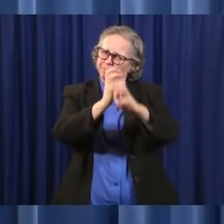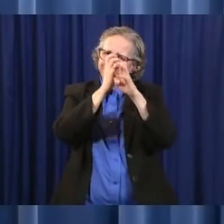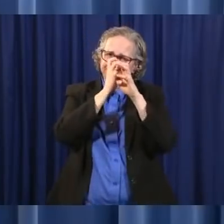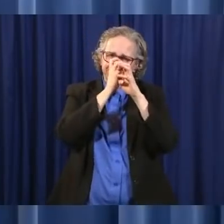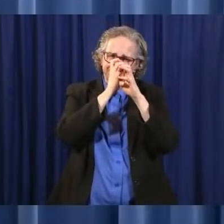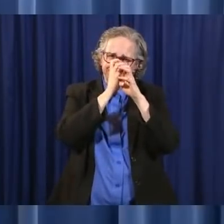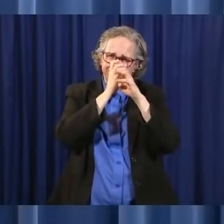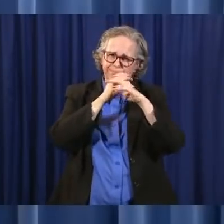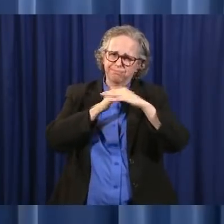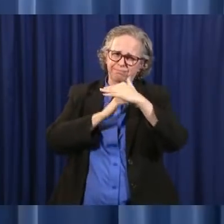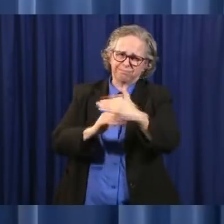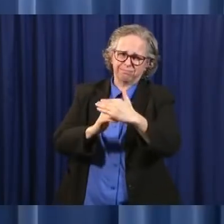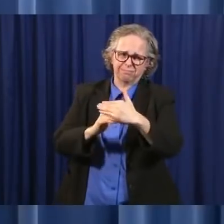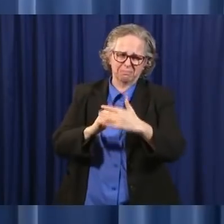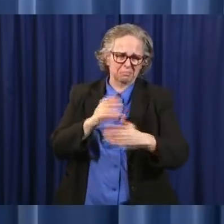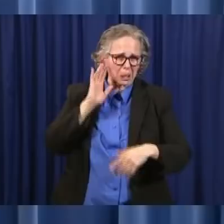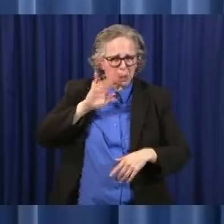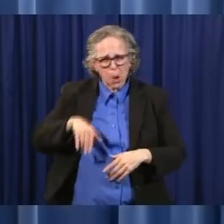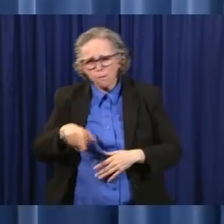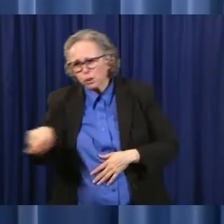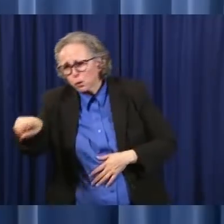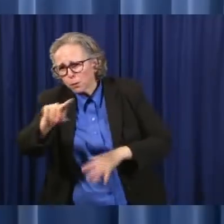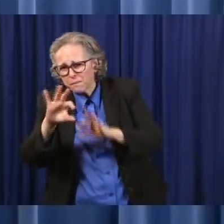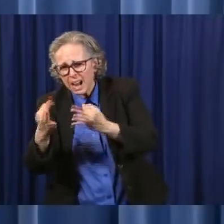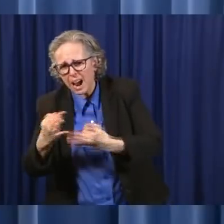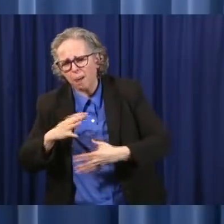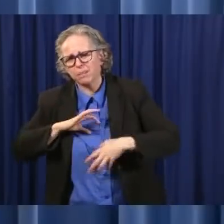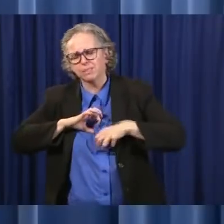that it has an impact not only on the family, it